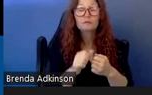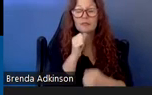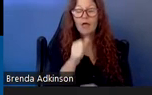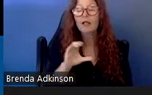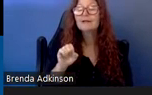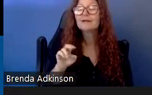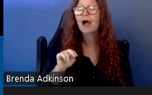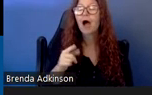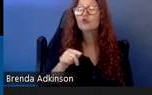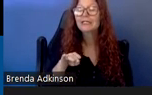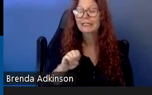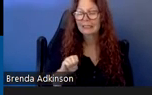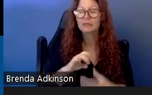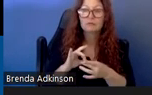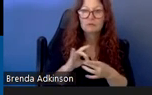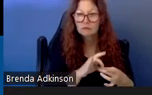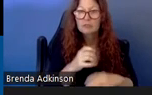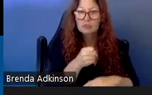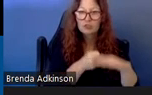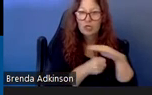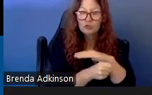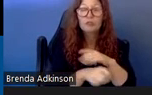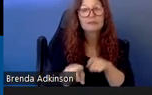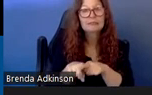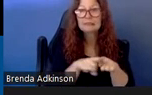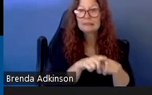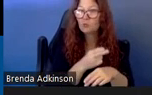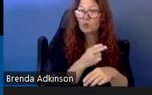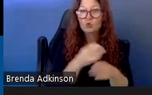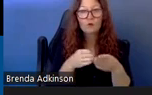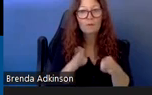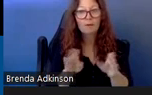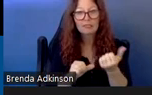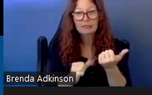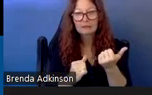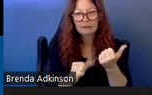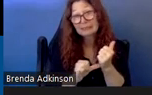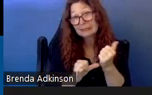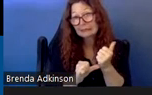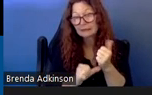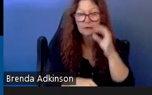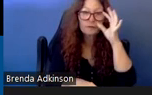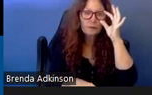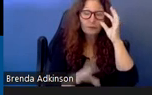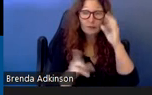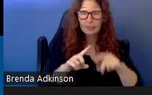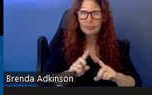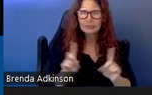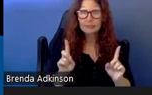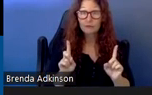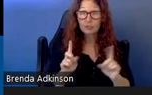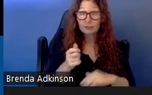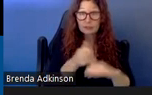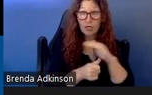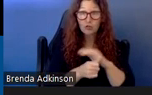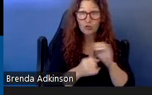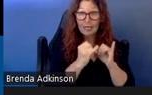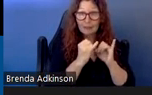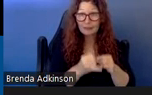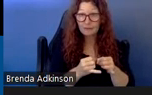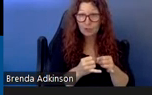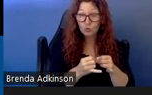for public assistance non-congregate sheltering. The difference is it is under our individual assistance